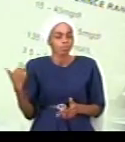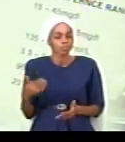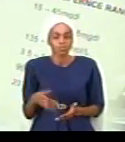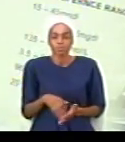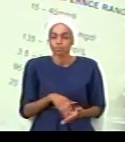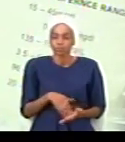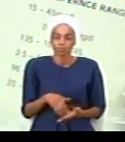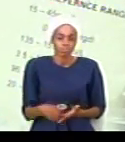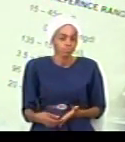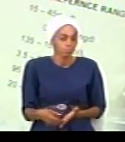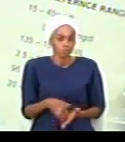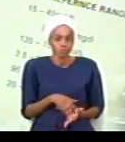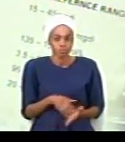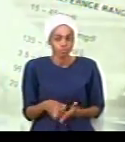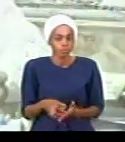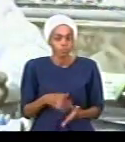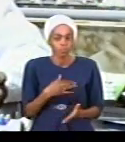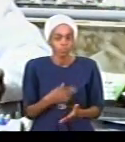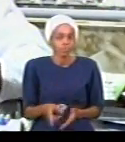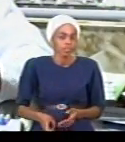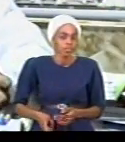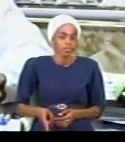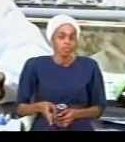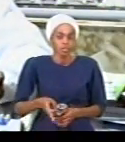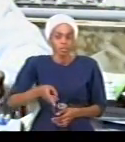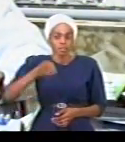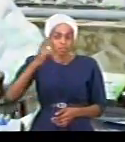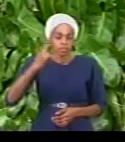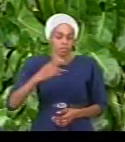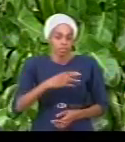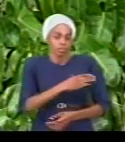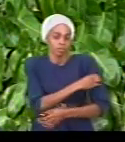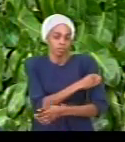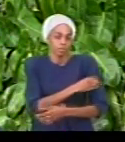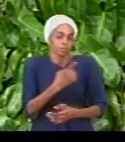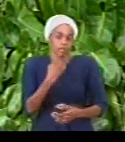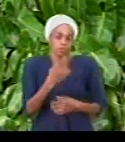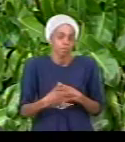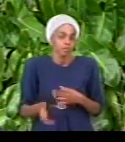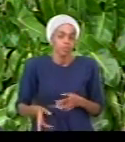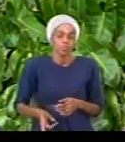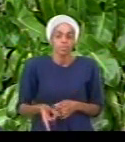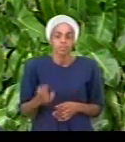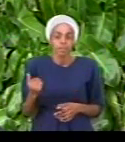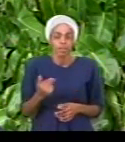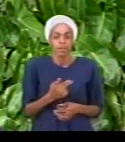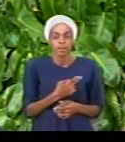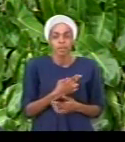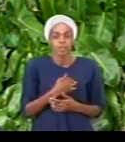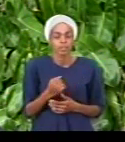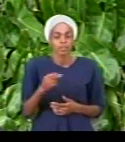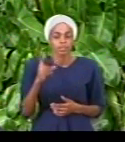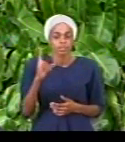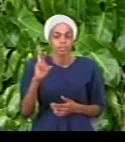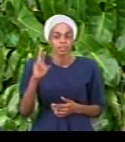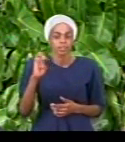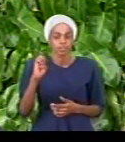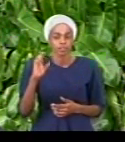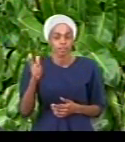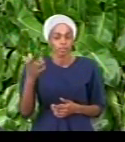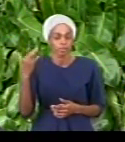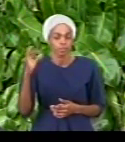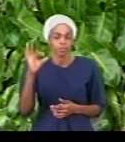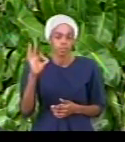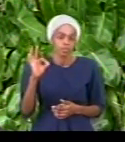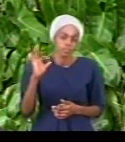3.0. The urea was about 70, and I gave them the result. Then my group pastor have to phone the state